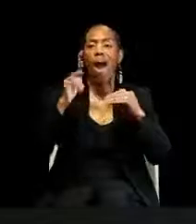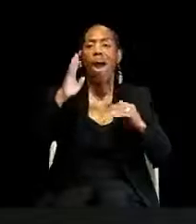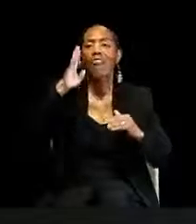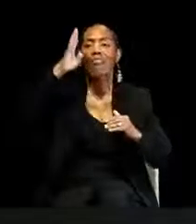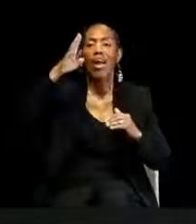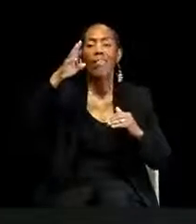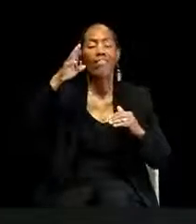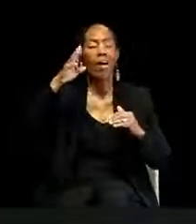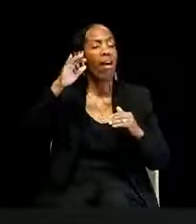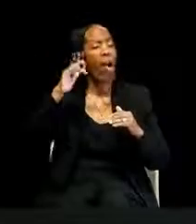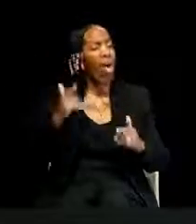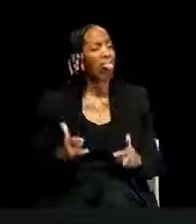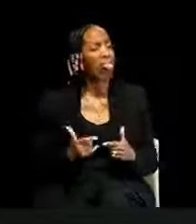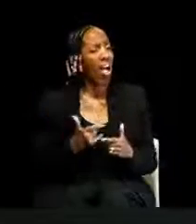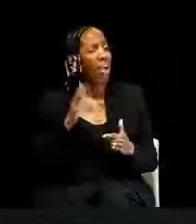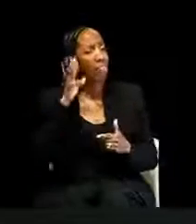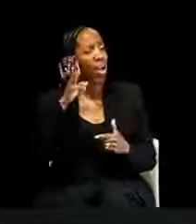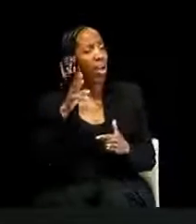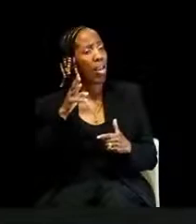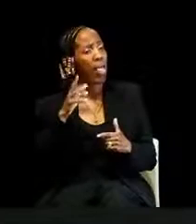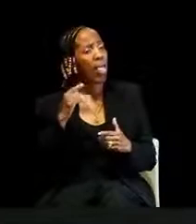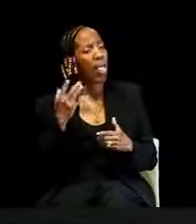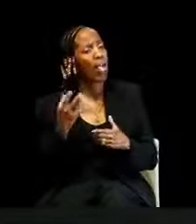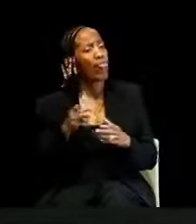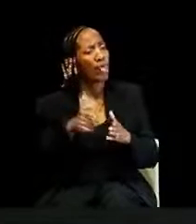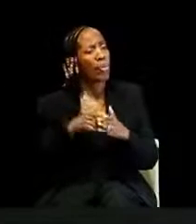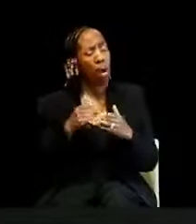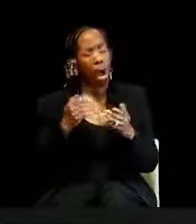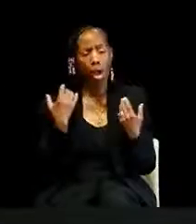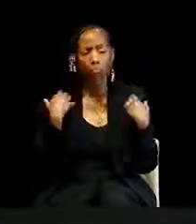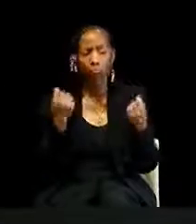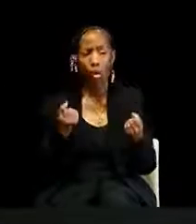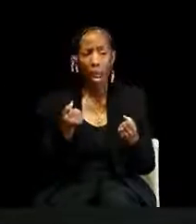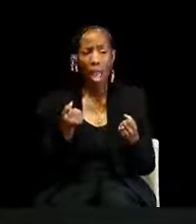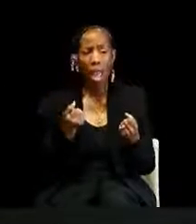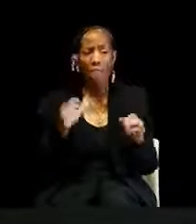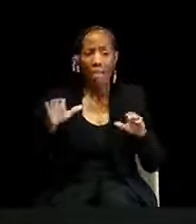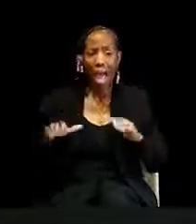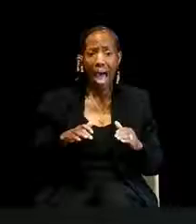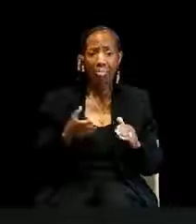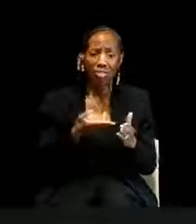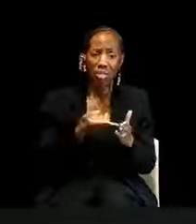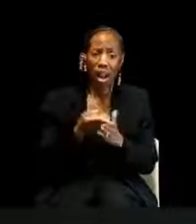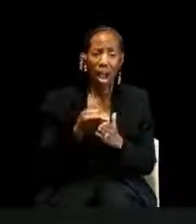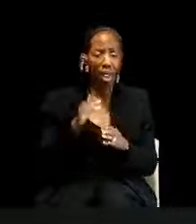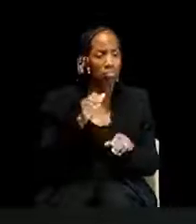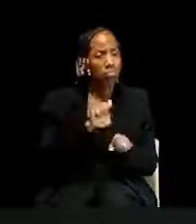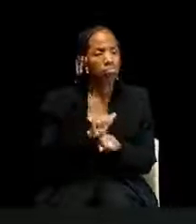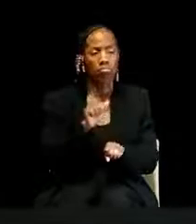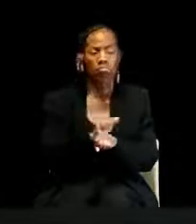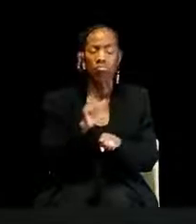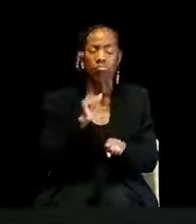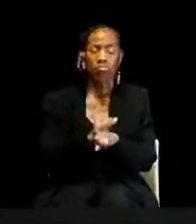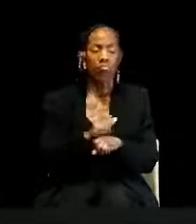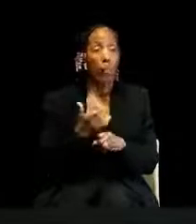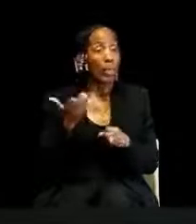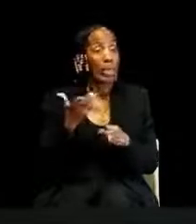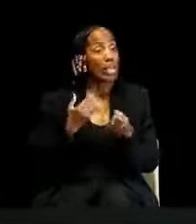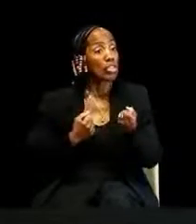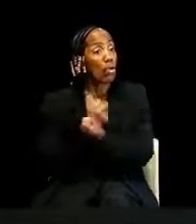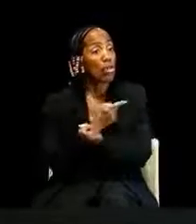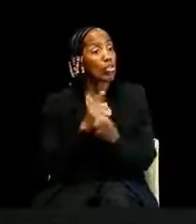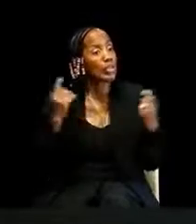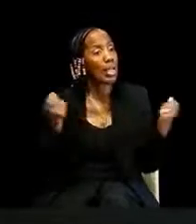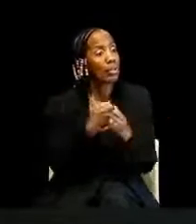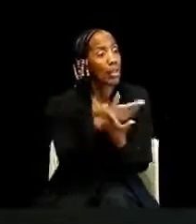A creative life requires bravery and action, honesty and hard work. We are here to support you, celebrate with